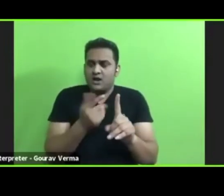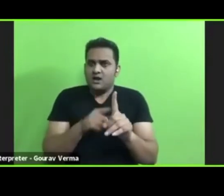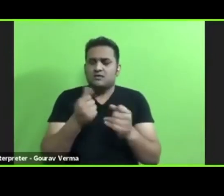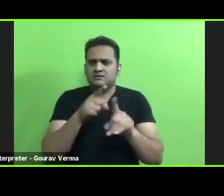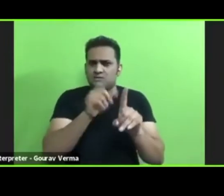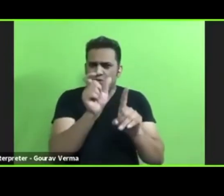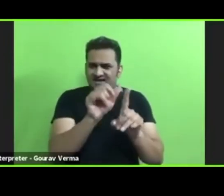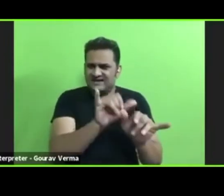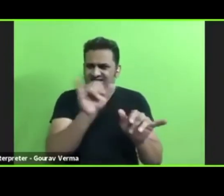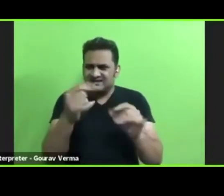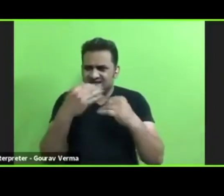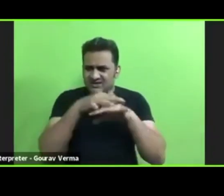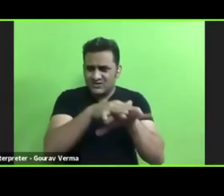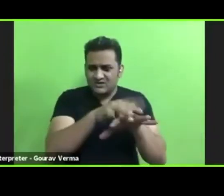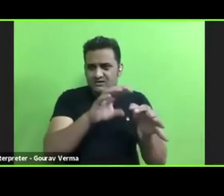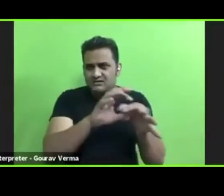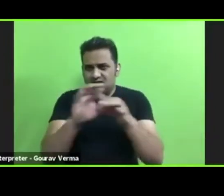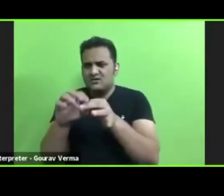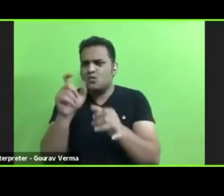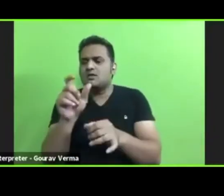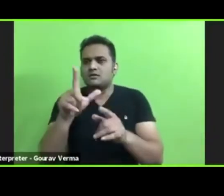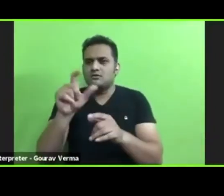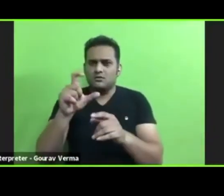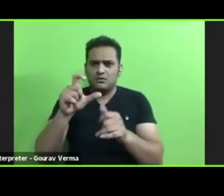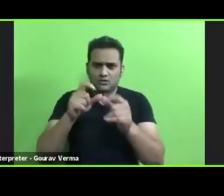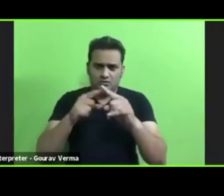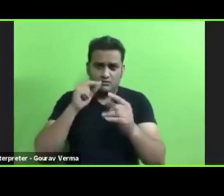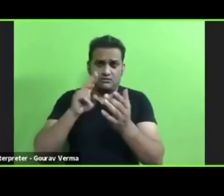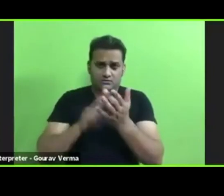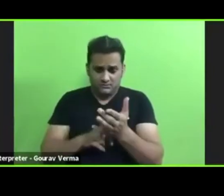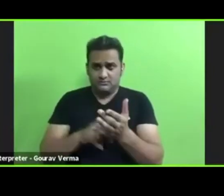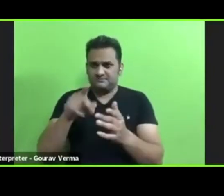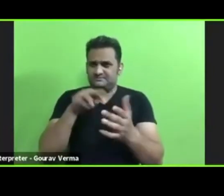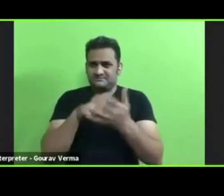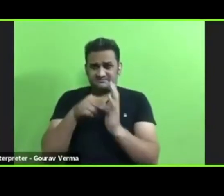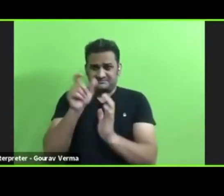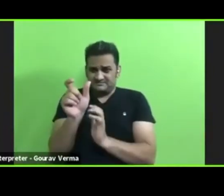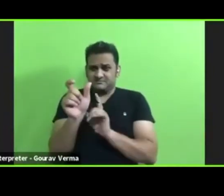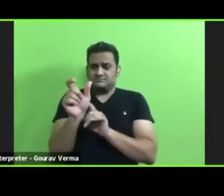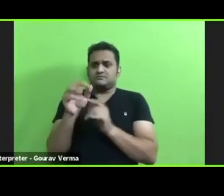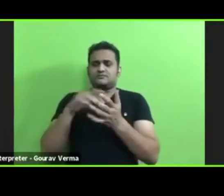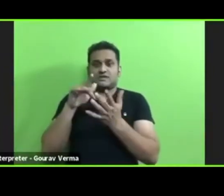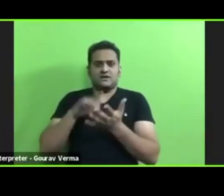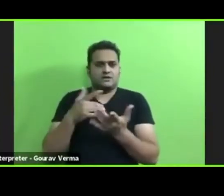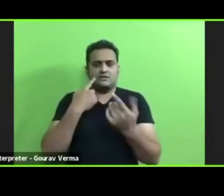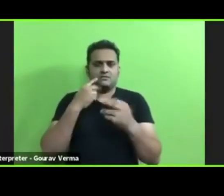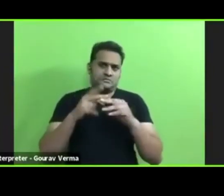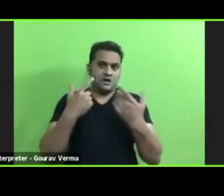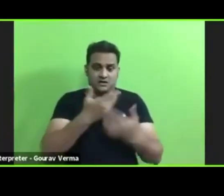related to inclusion is the word location. And it's my location that I need to recognize when I'm having a conversation on